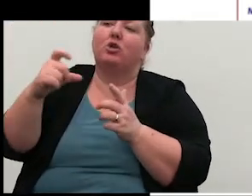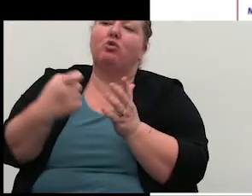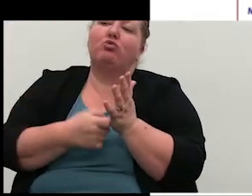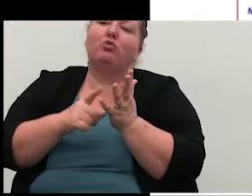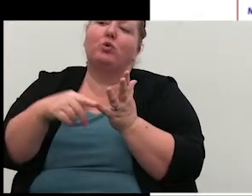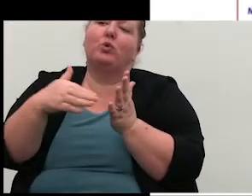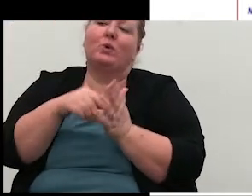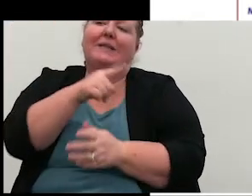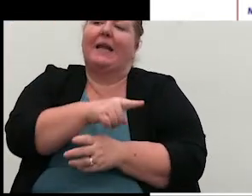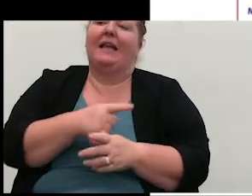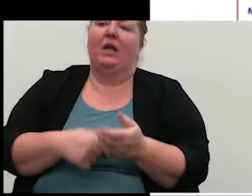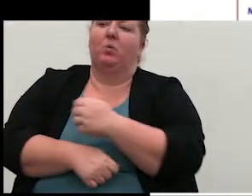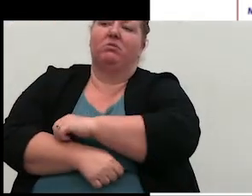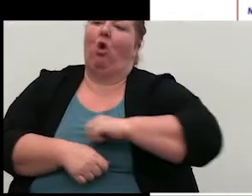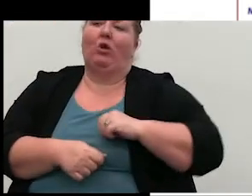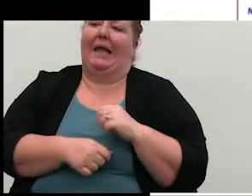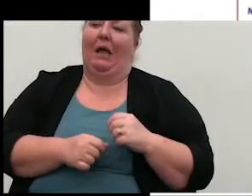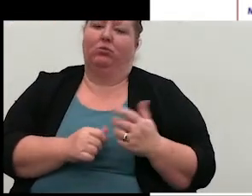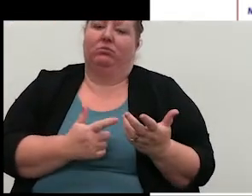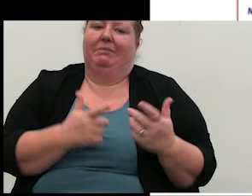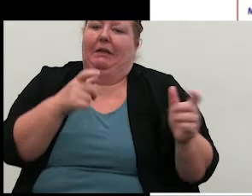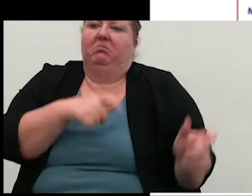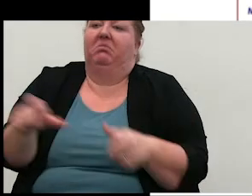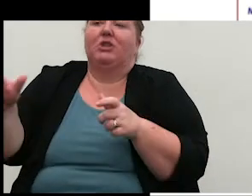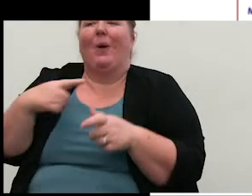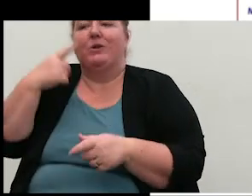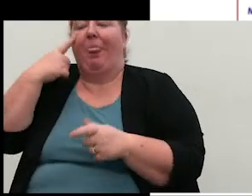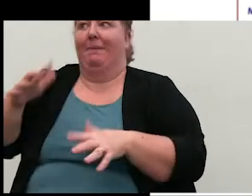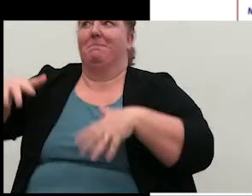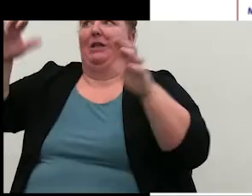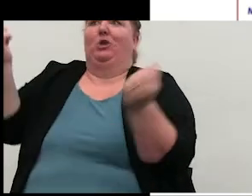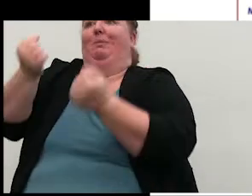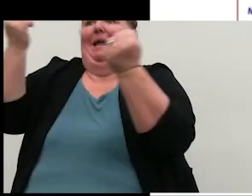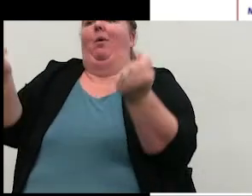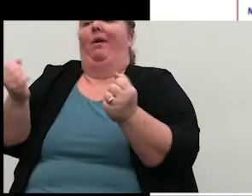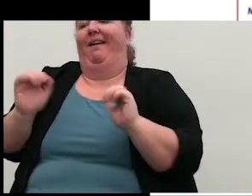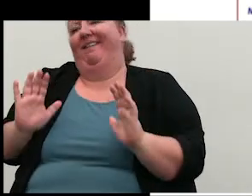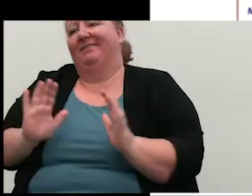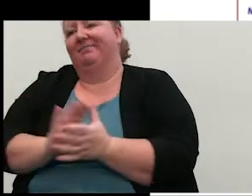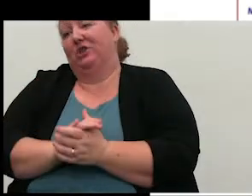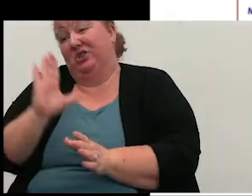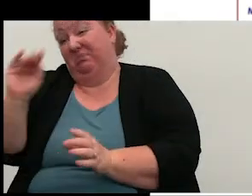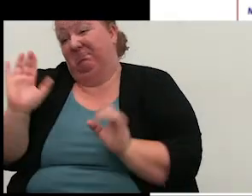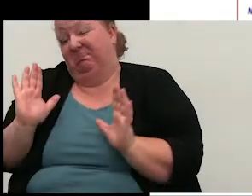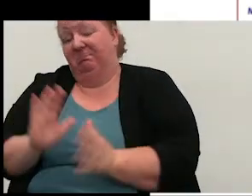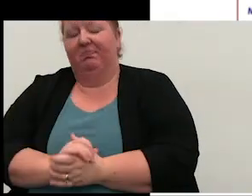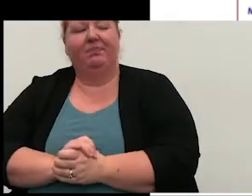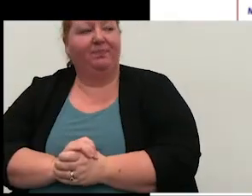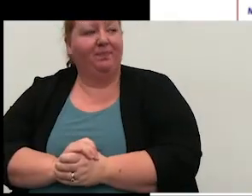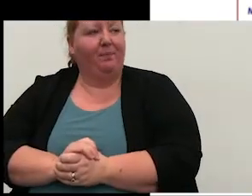So I don't think they have magical powers, I'll just say that.